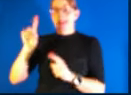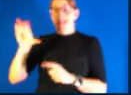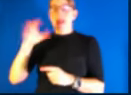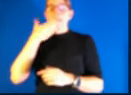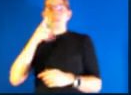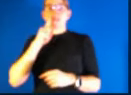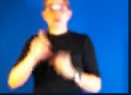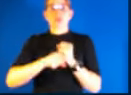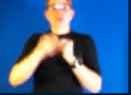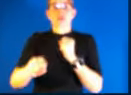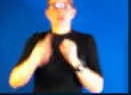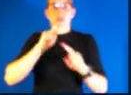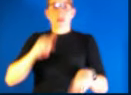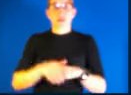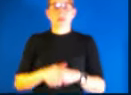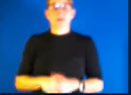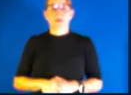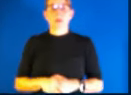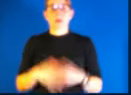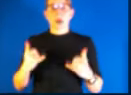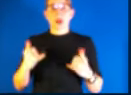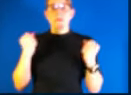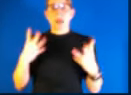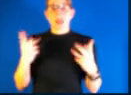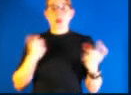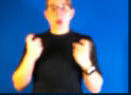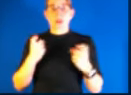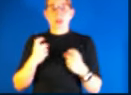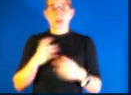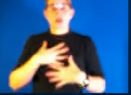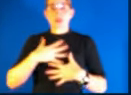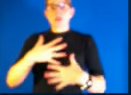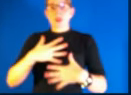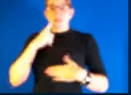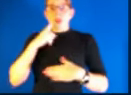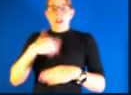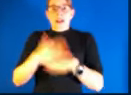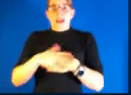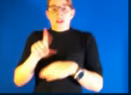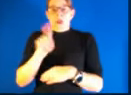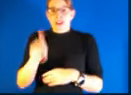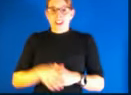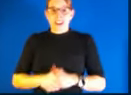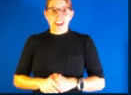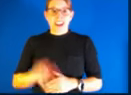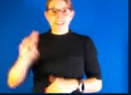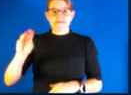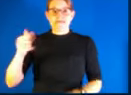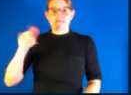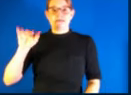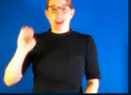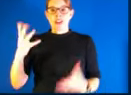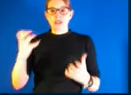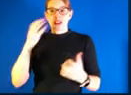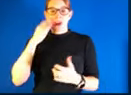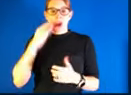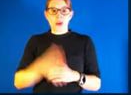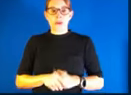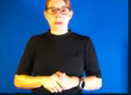of questions right now about masking. Okay, so take a deep breath on this next question. Yeah. Okay. Maggie wants to know, what happened to